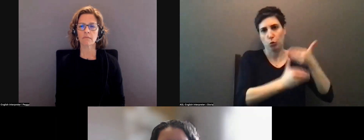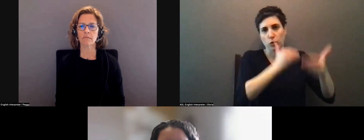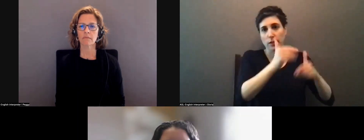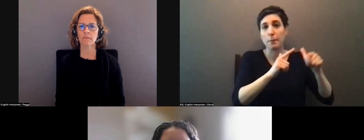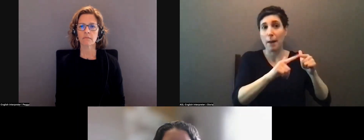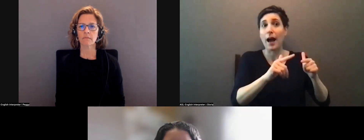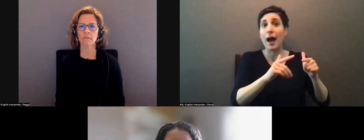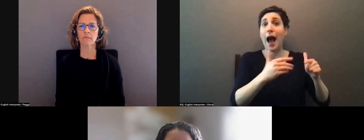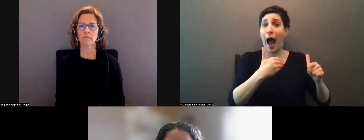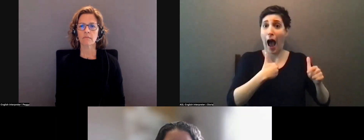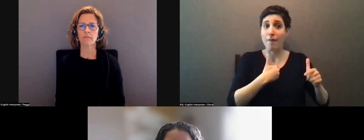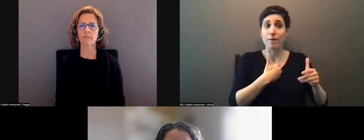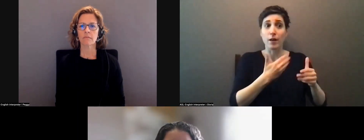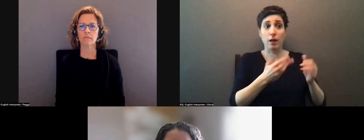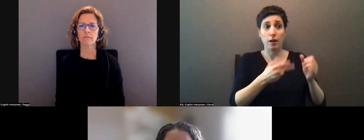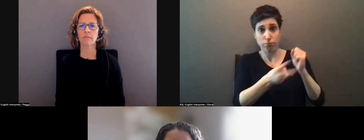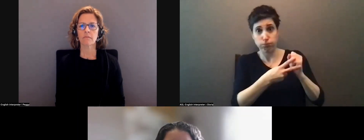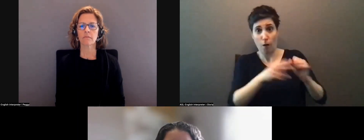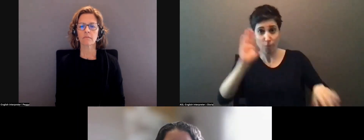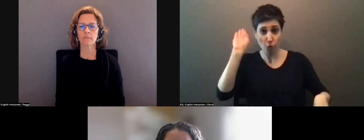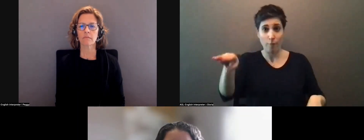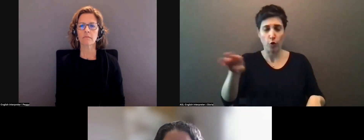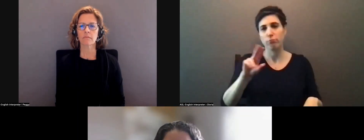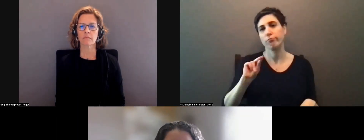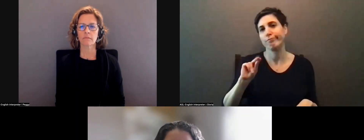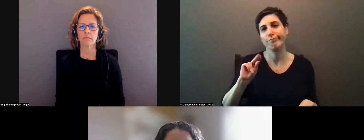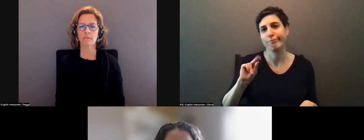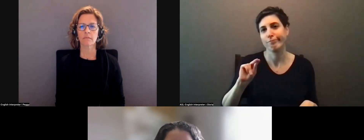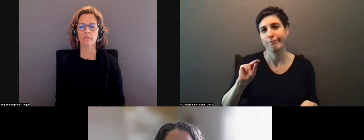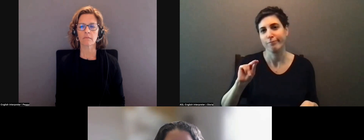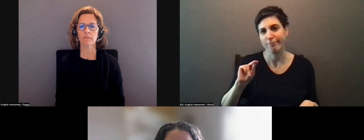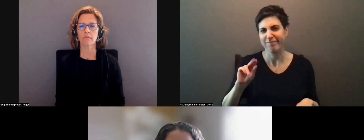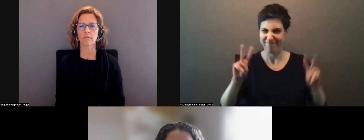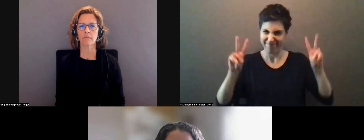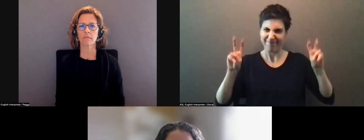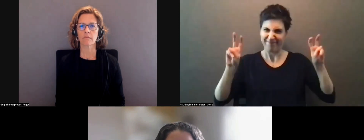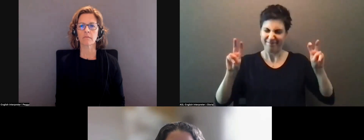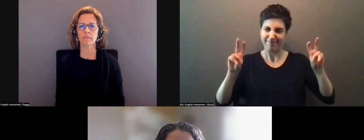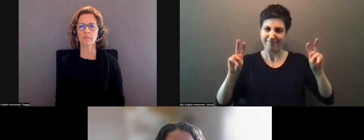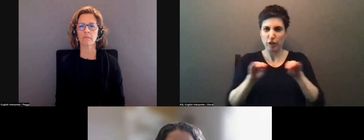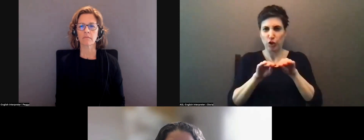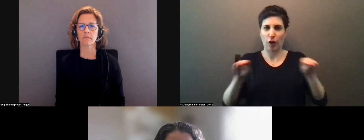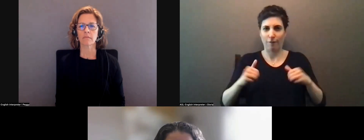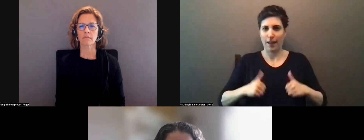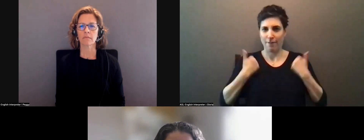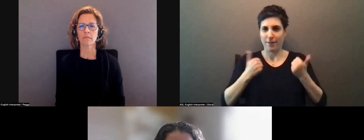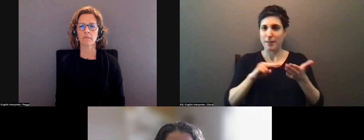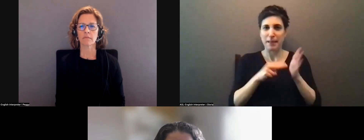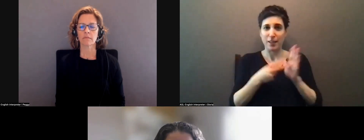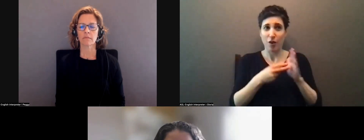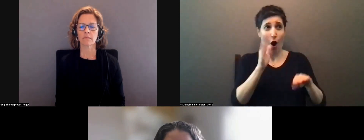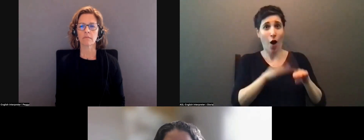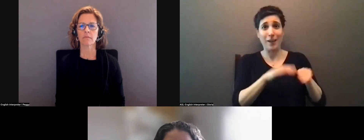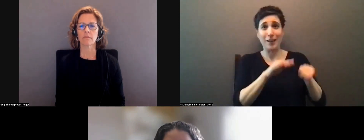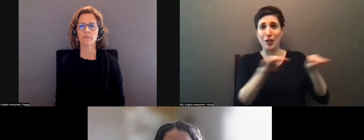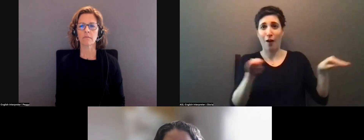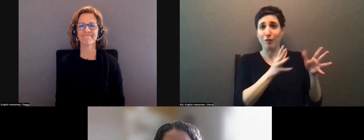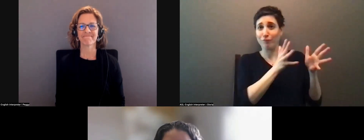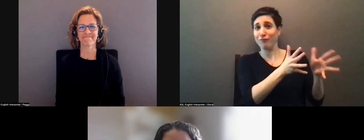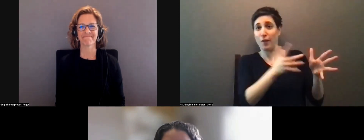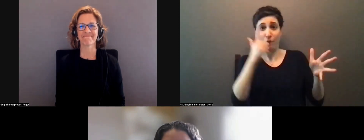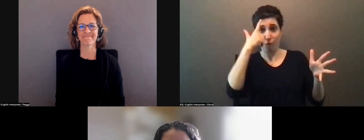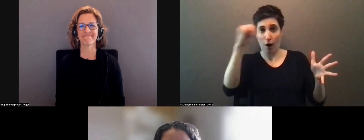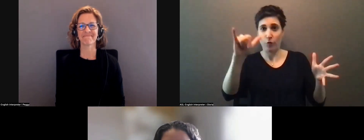don't know what that piece looks like, but that came up in my reading. And so I had to check that with our IT